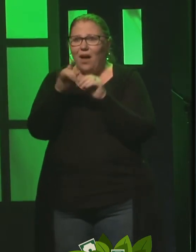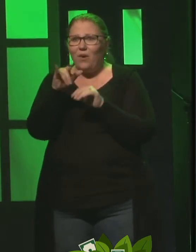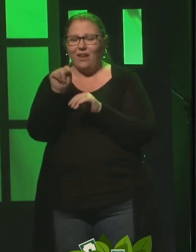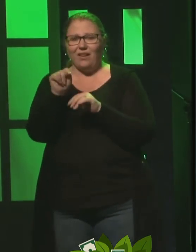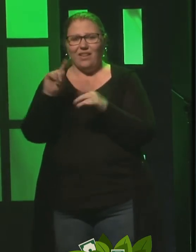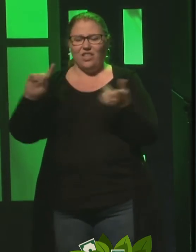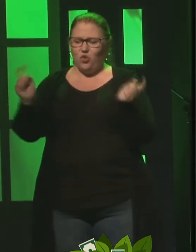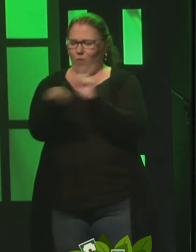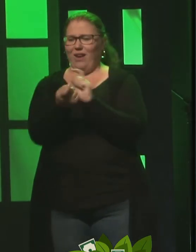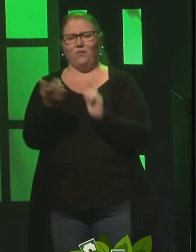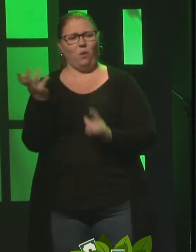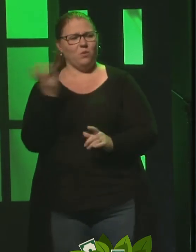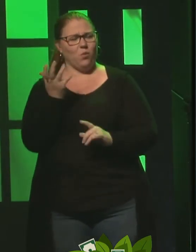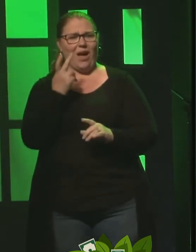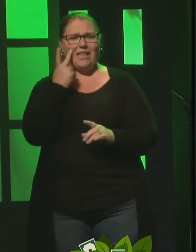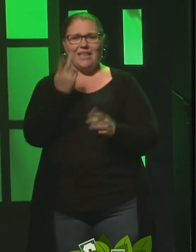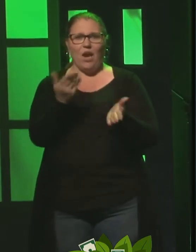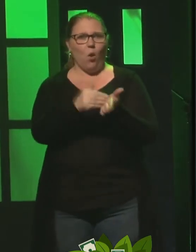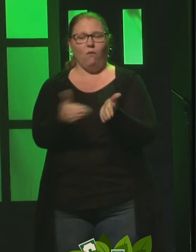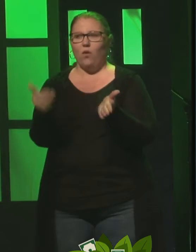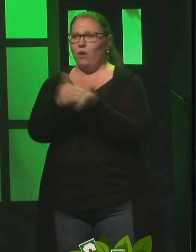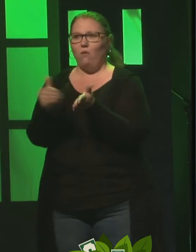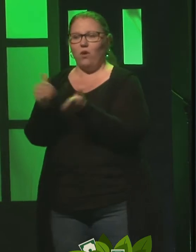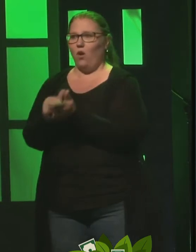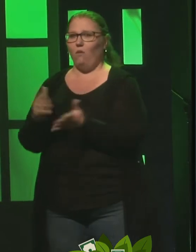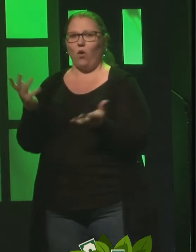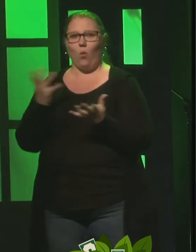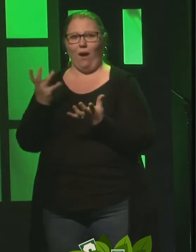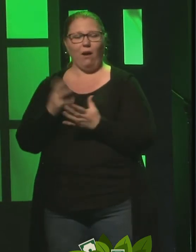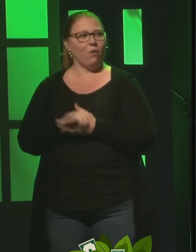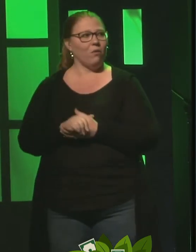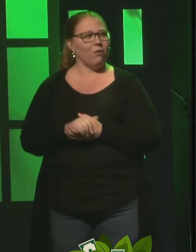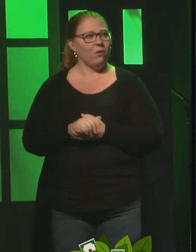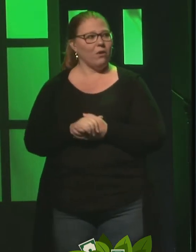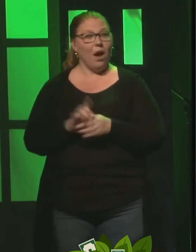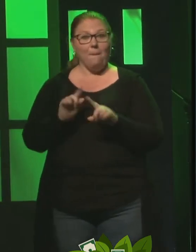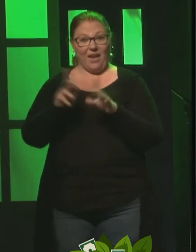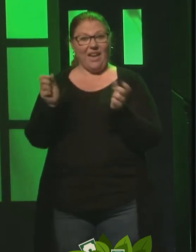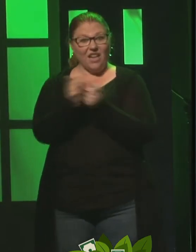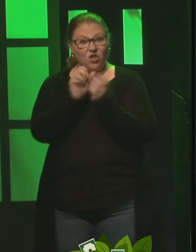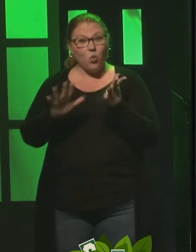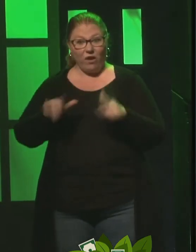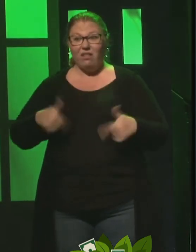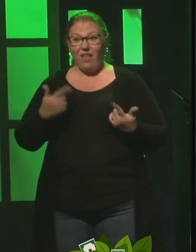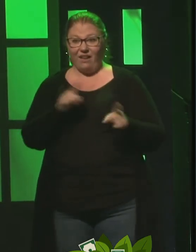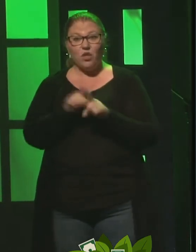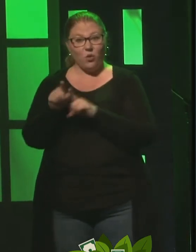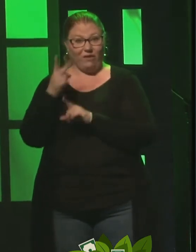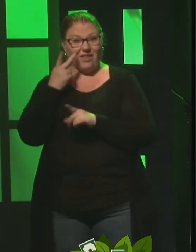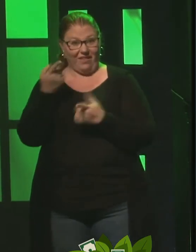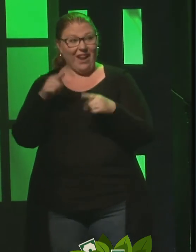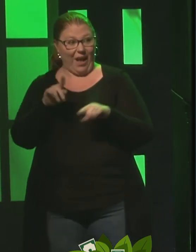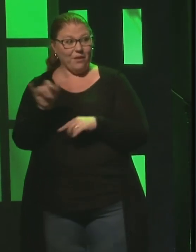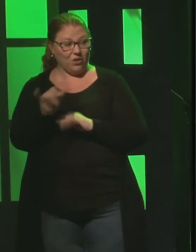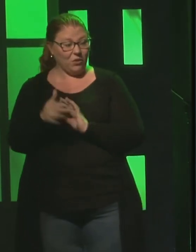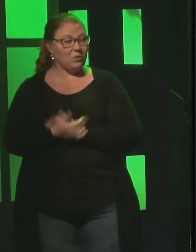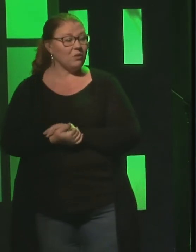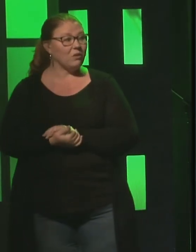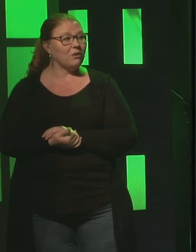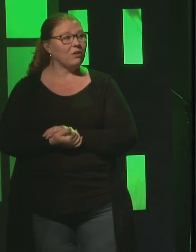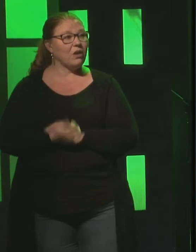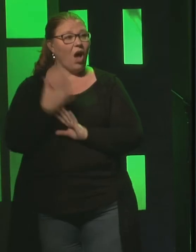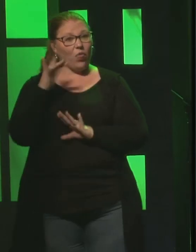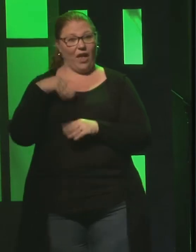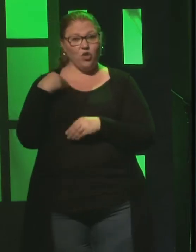just transforms. I mean, I see it over and over and over again. But it can also ruin your life, because I've seen it ruin people's life too, right? Because